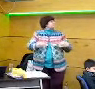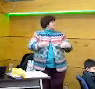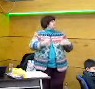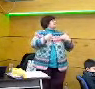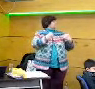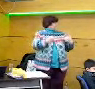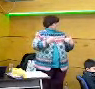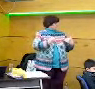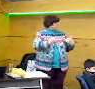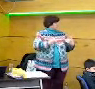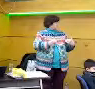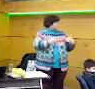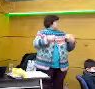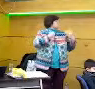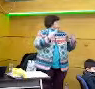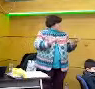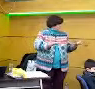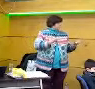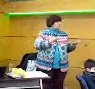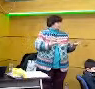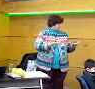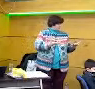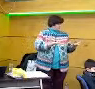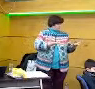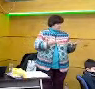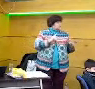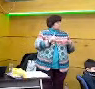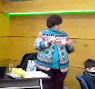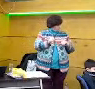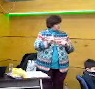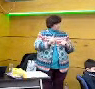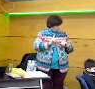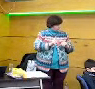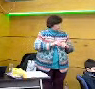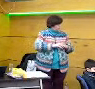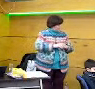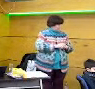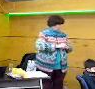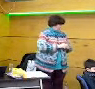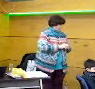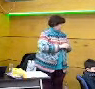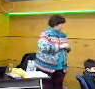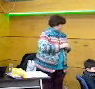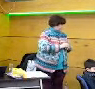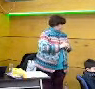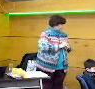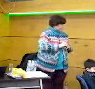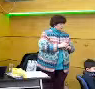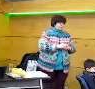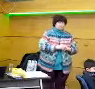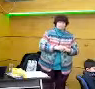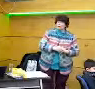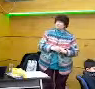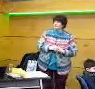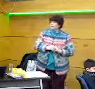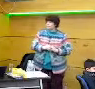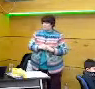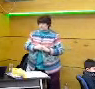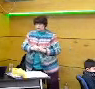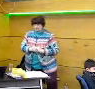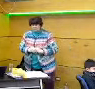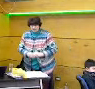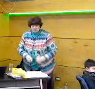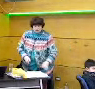want to say in English, millionaires. And you pronounce it different in Spanish, right? You got to be careful